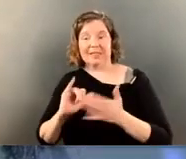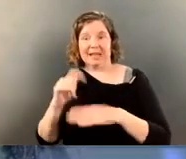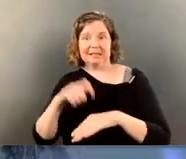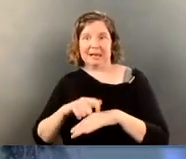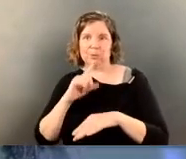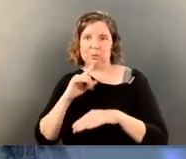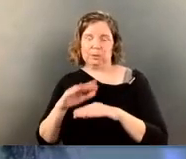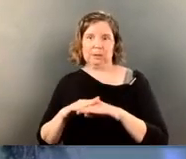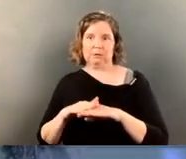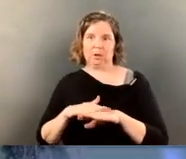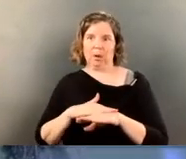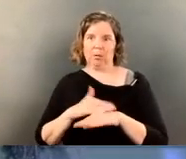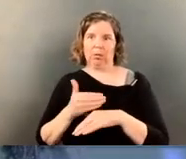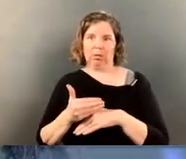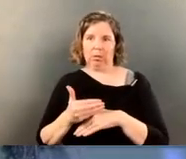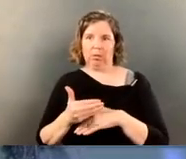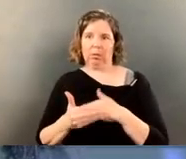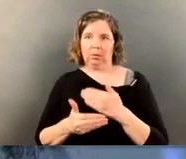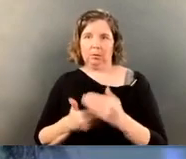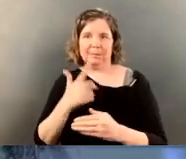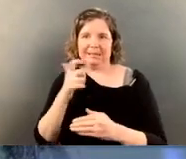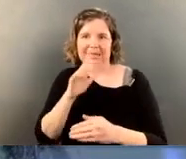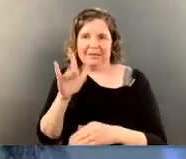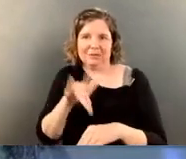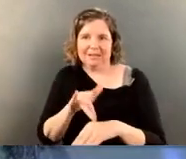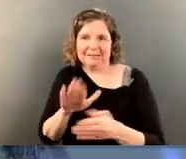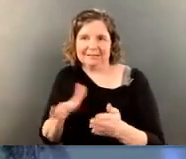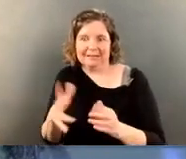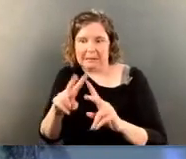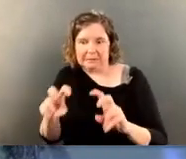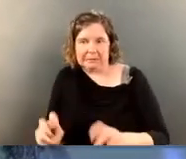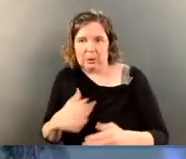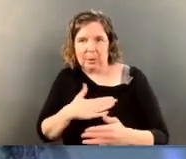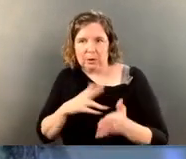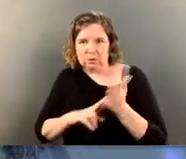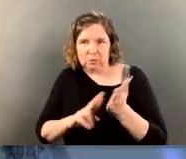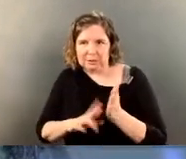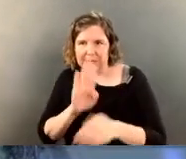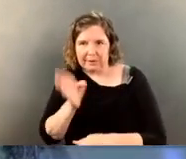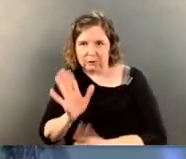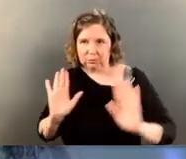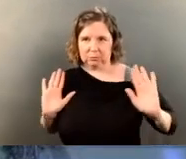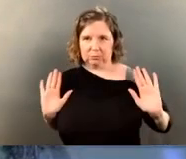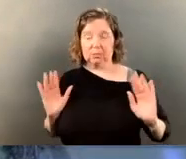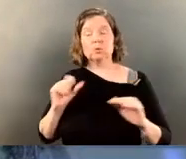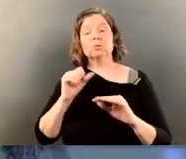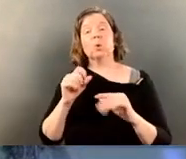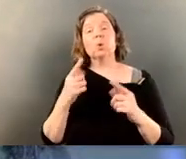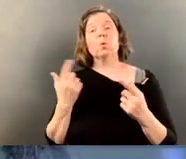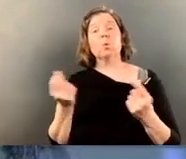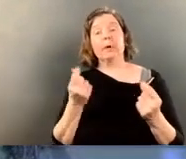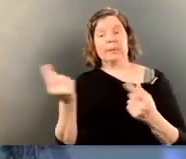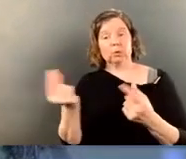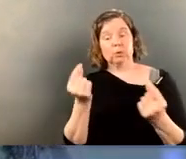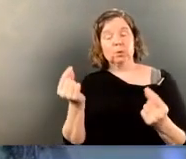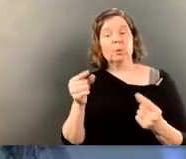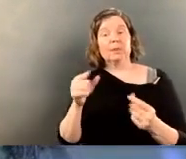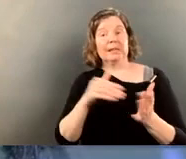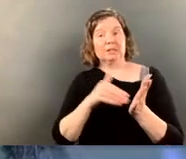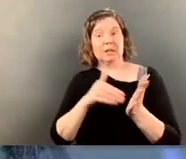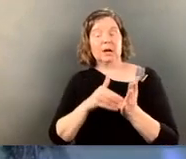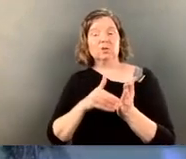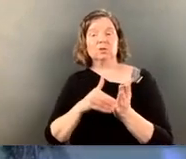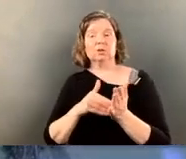time actually moved pretty slow. Their progress was pretty slow because they weren't willing to do that. And so what they would do is these